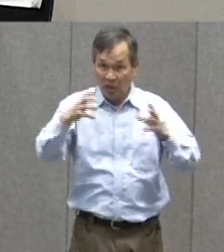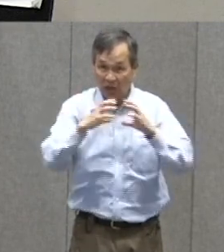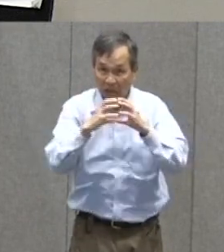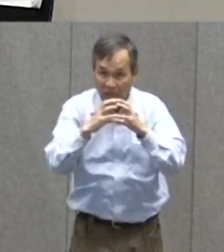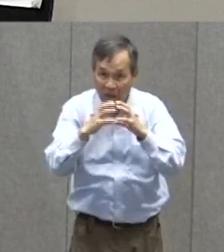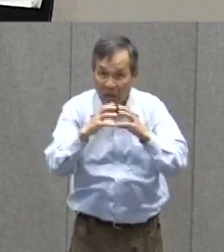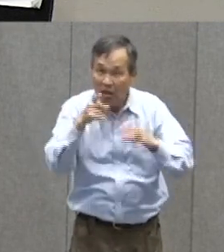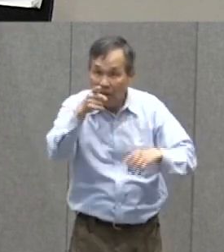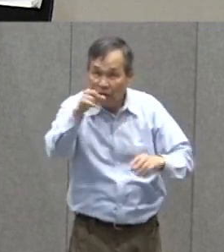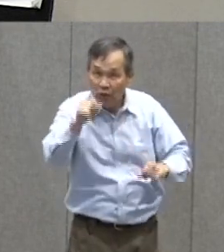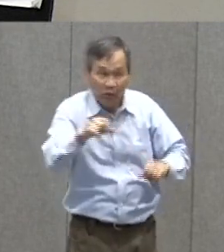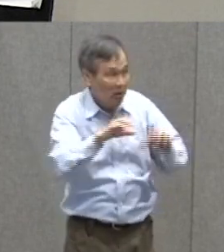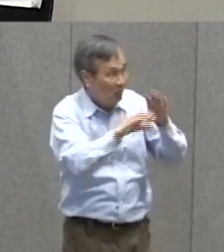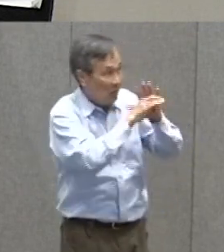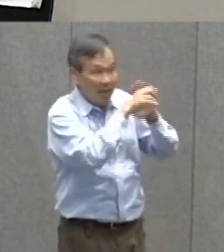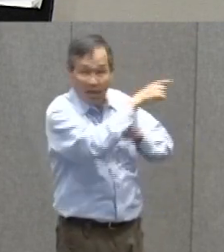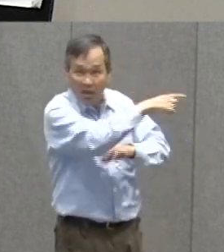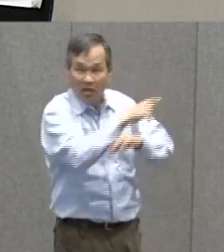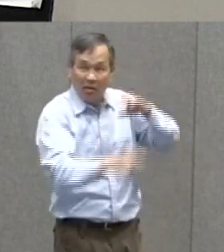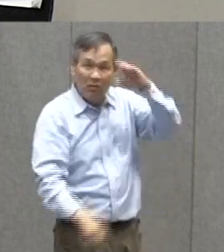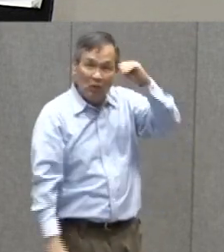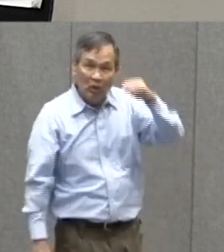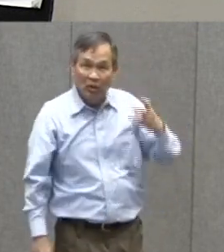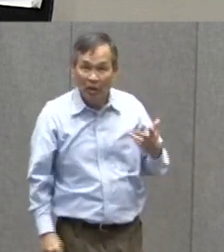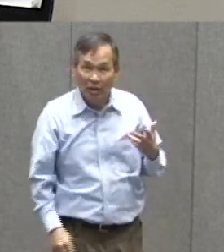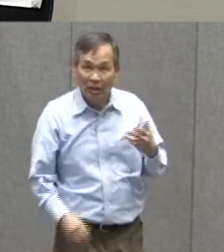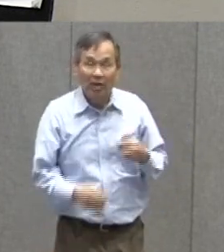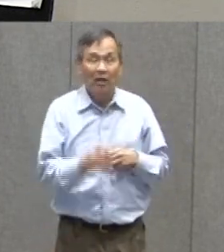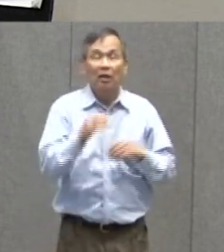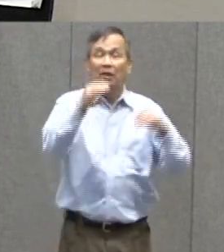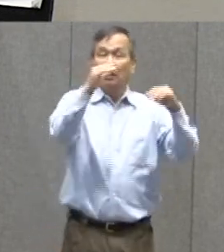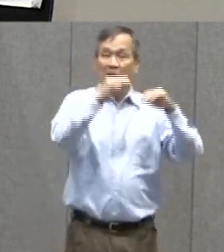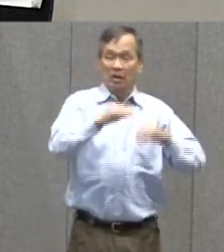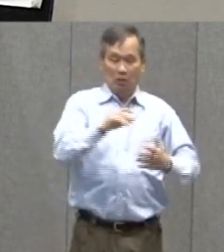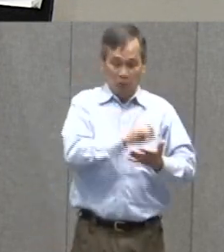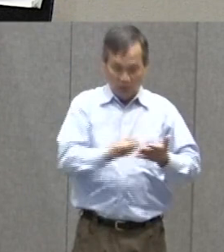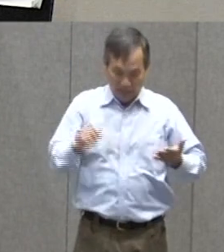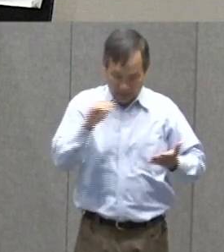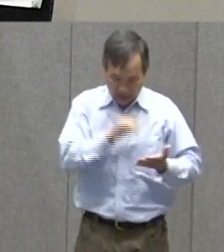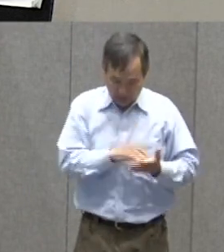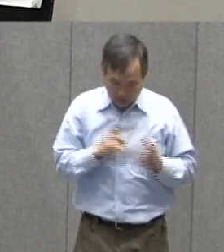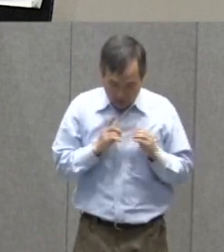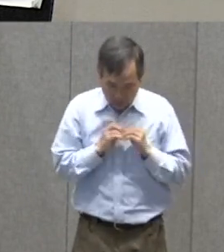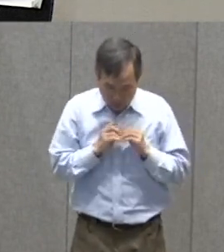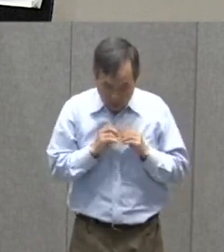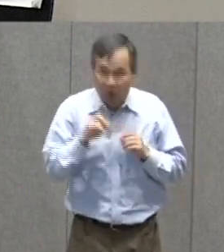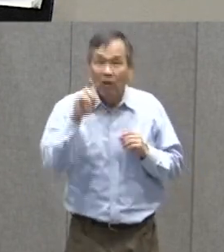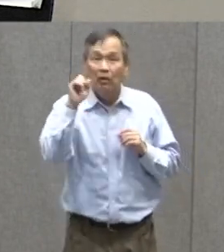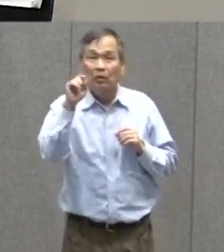choose from this photograph. And then write, again, just maybe one question